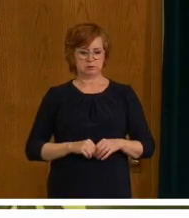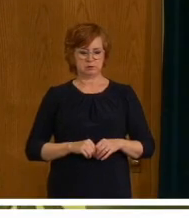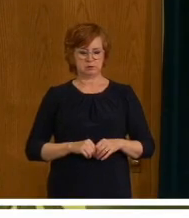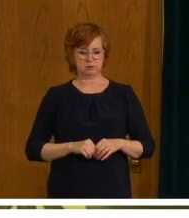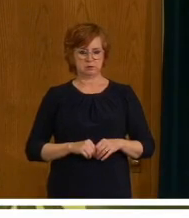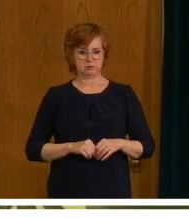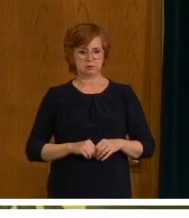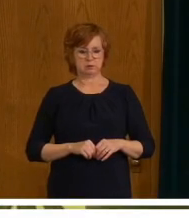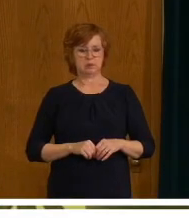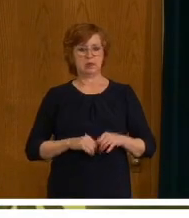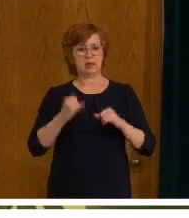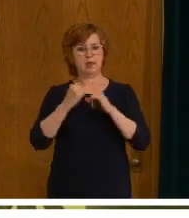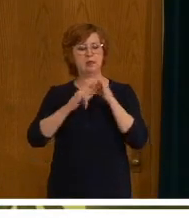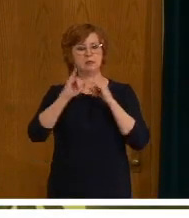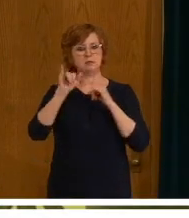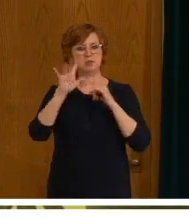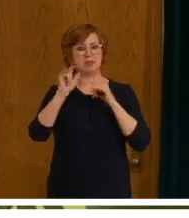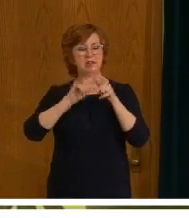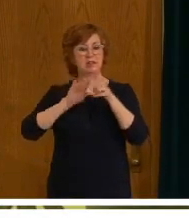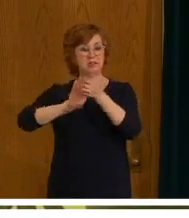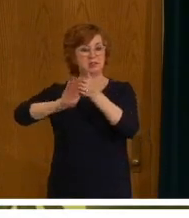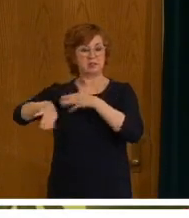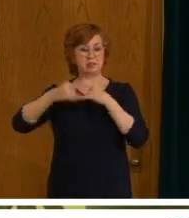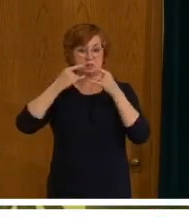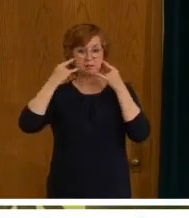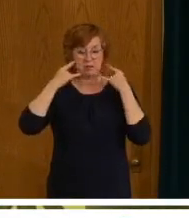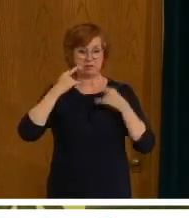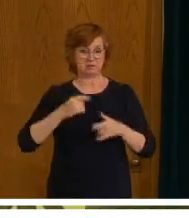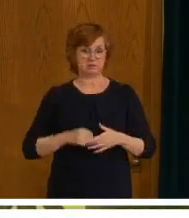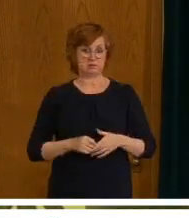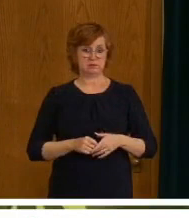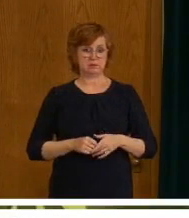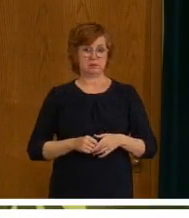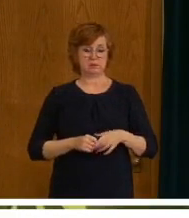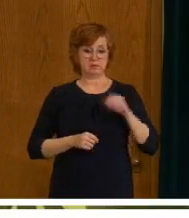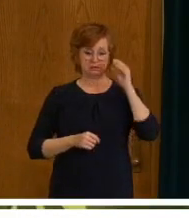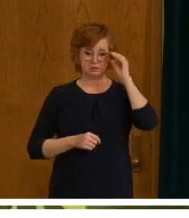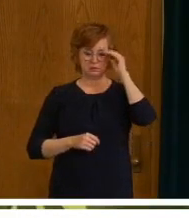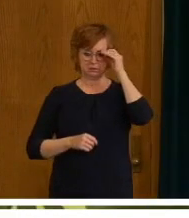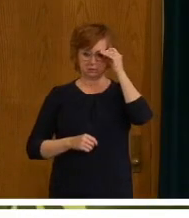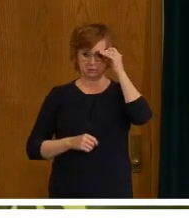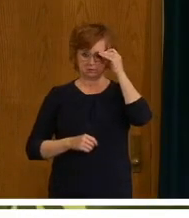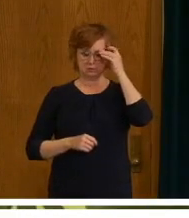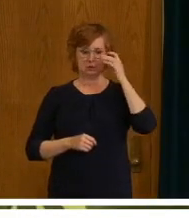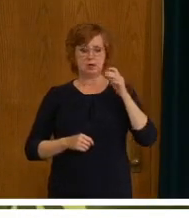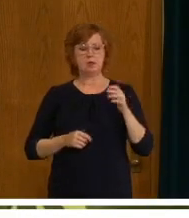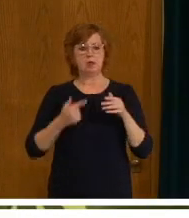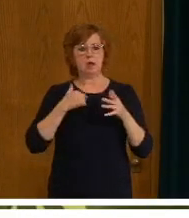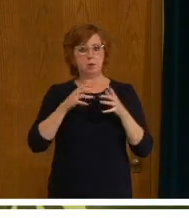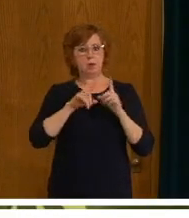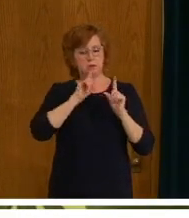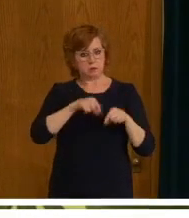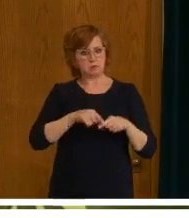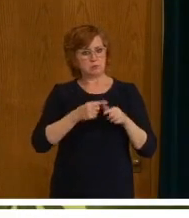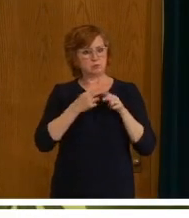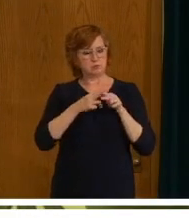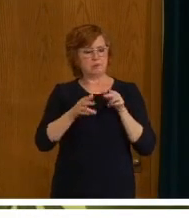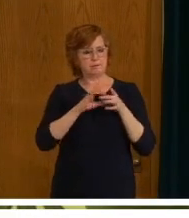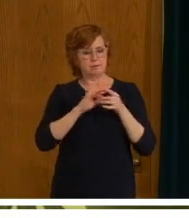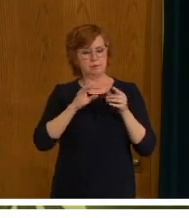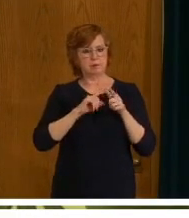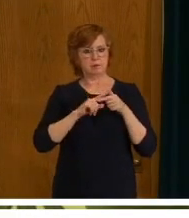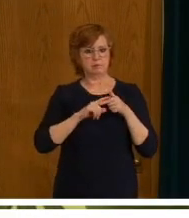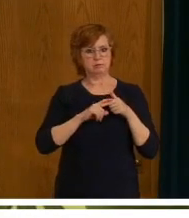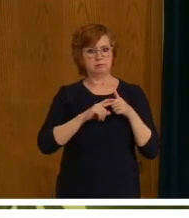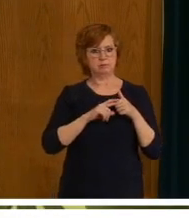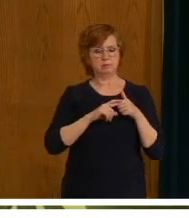ditch the masks? I would just a quick comment on that, and this is with respect to all of the public health measures that we have in place. And